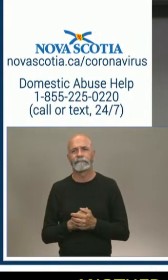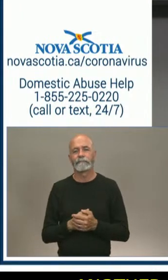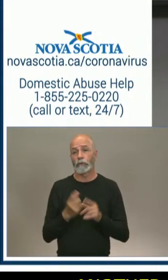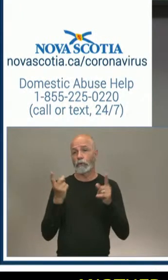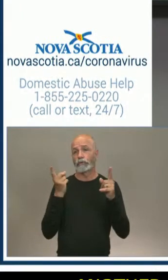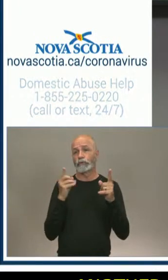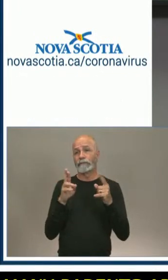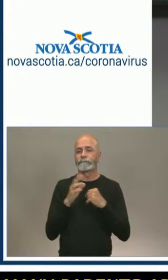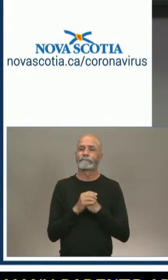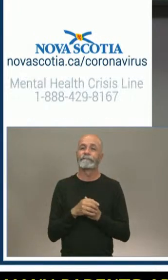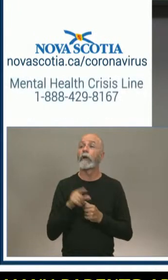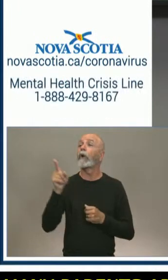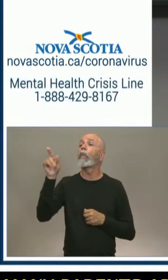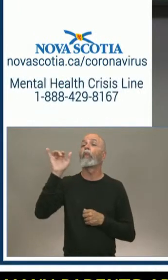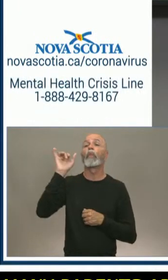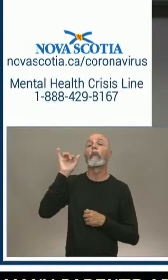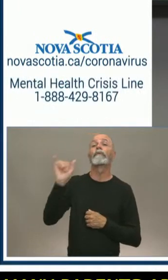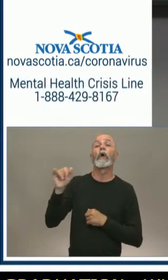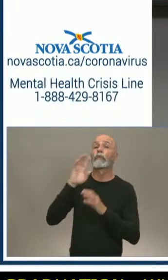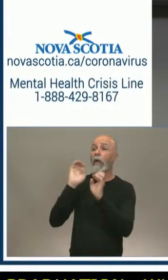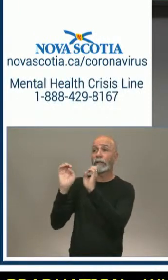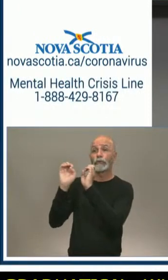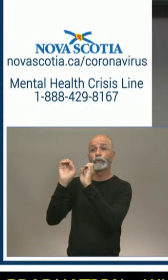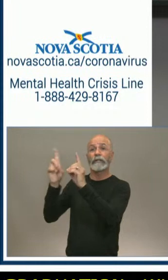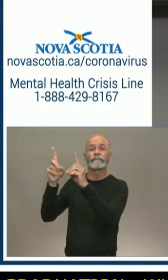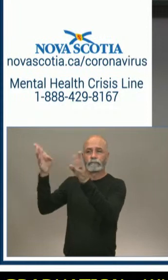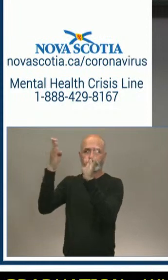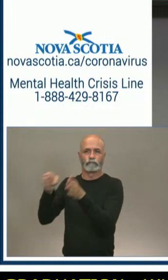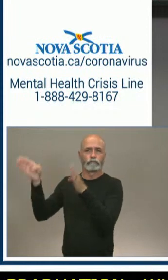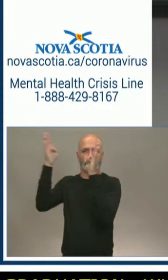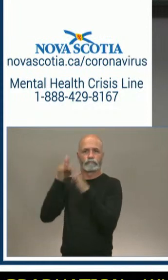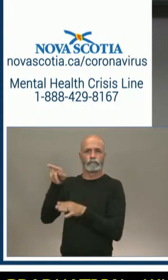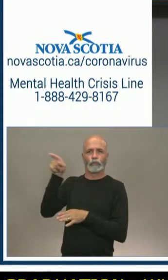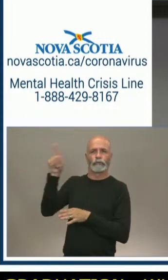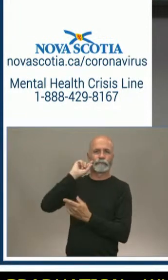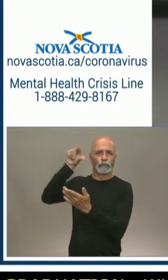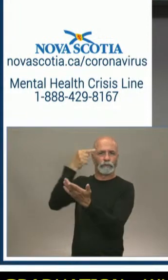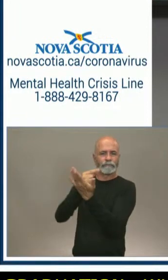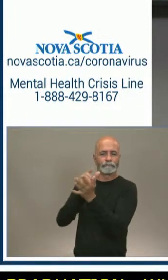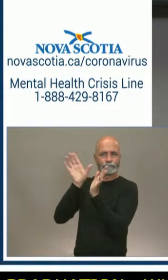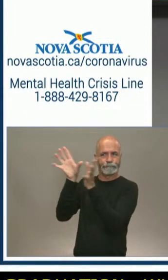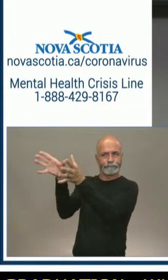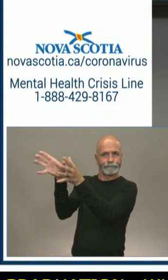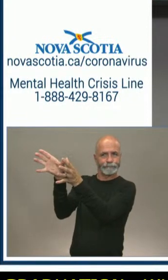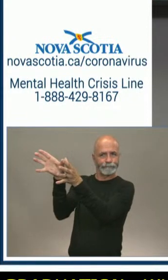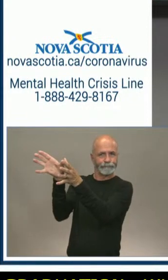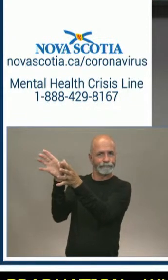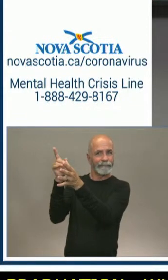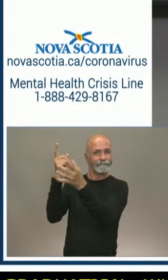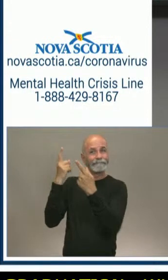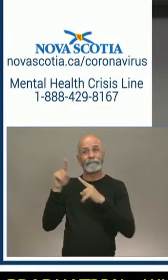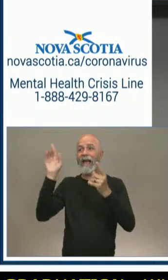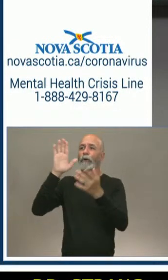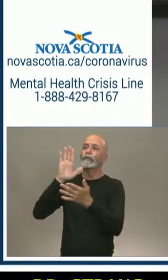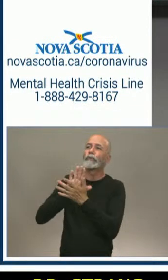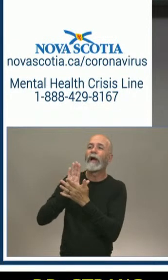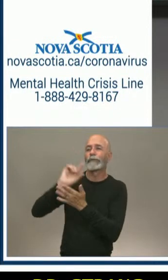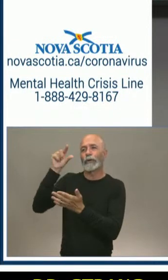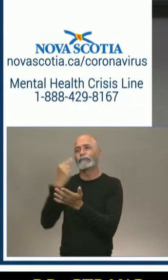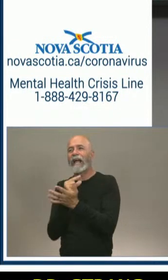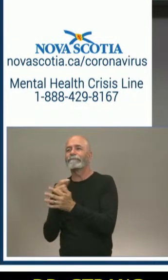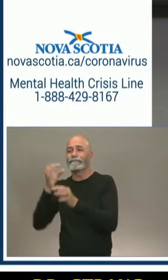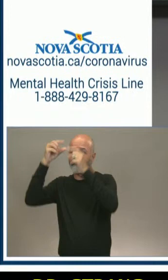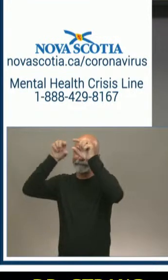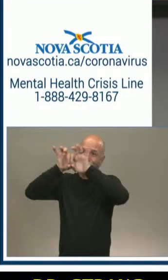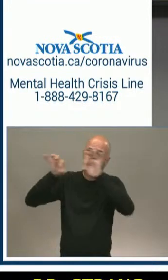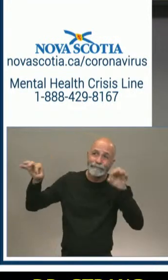on plans, specific graduation plans, celebrating the academic achievements of students, and